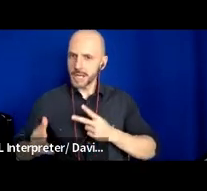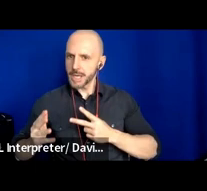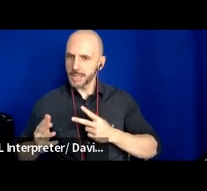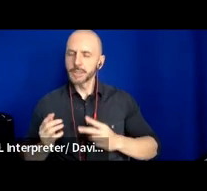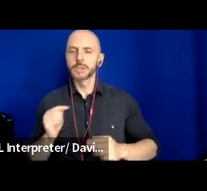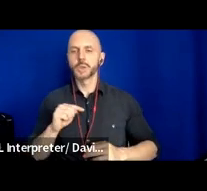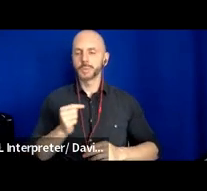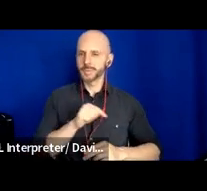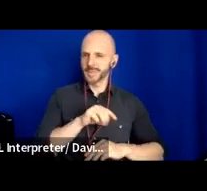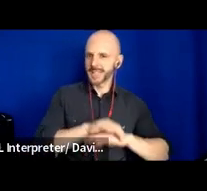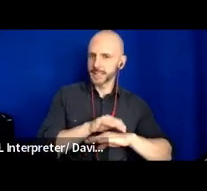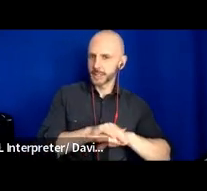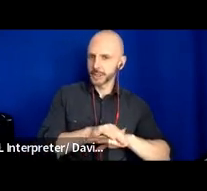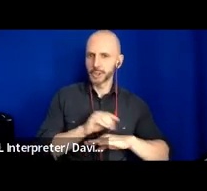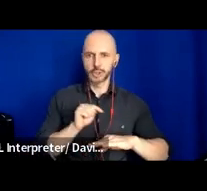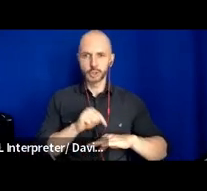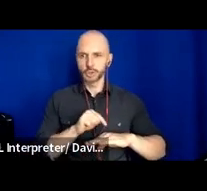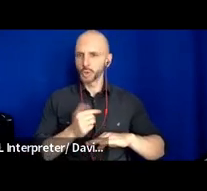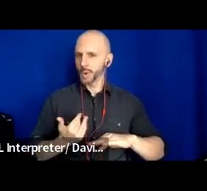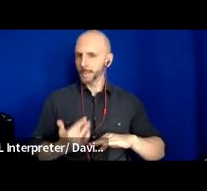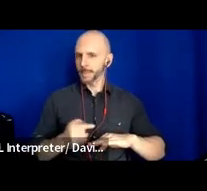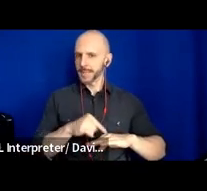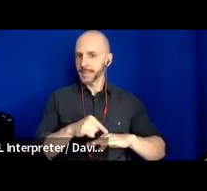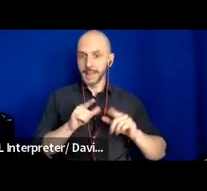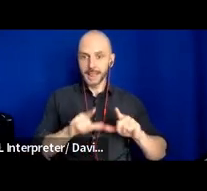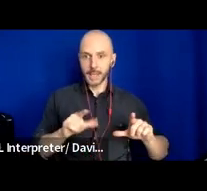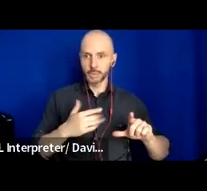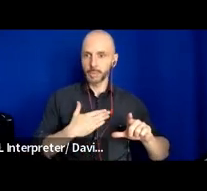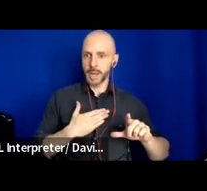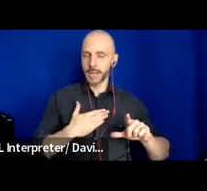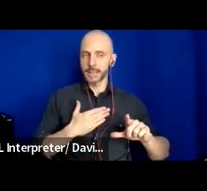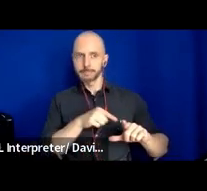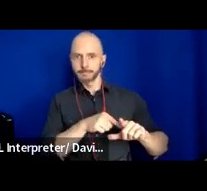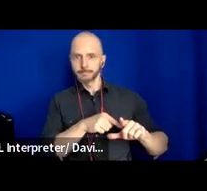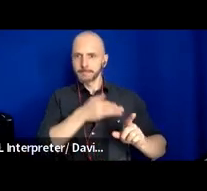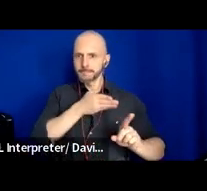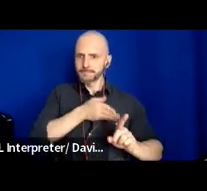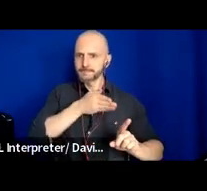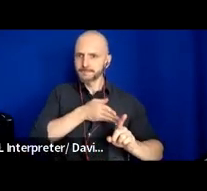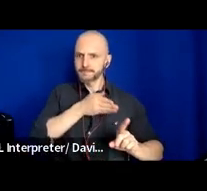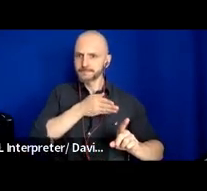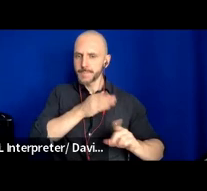and we could go down the list, hopefully. Just to give you sort of that framework. The one